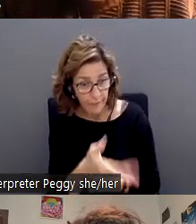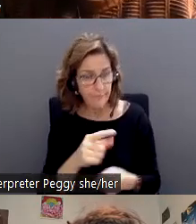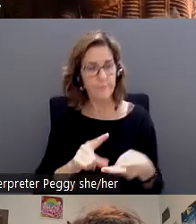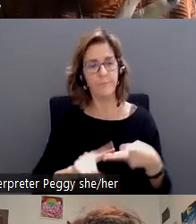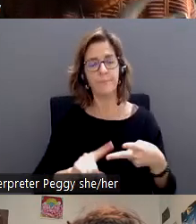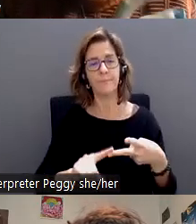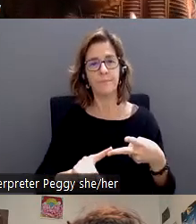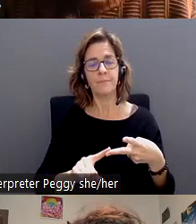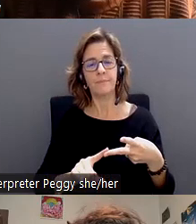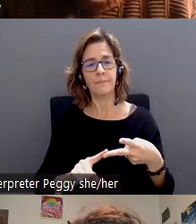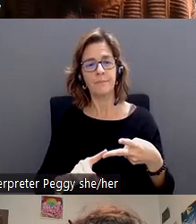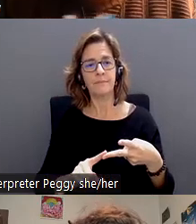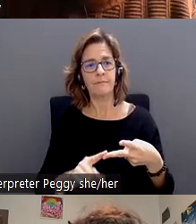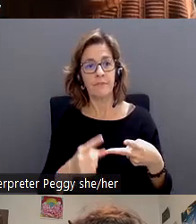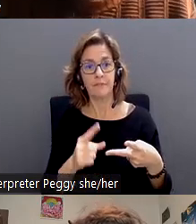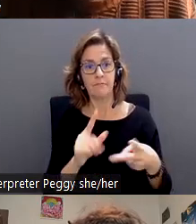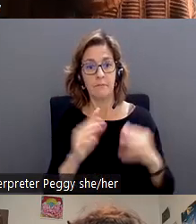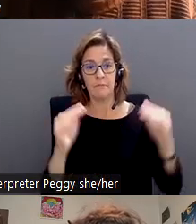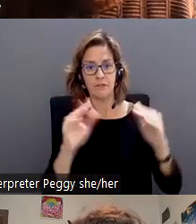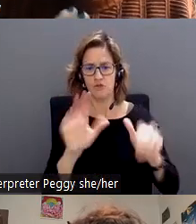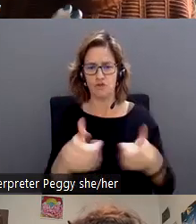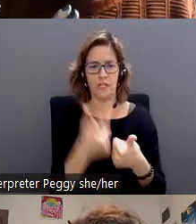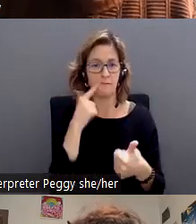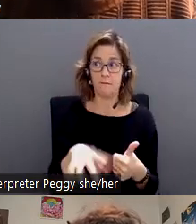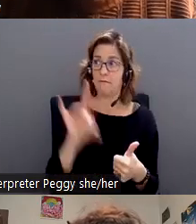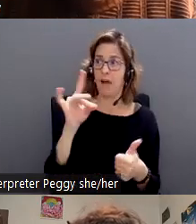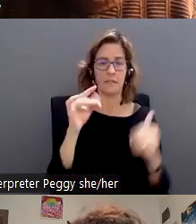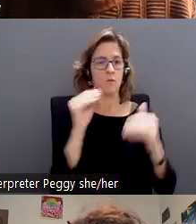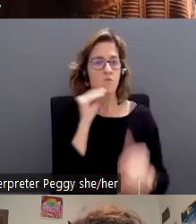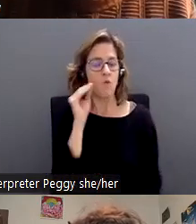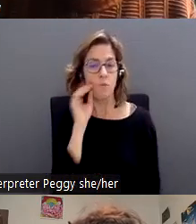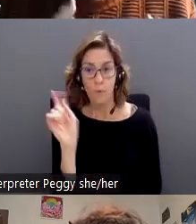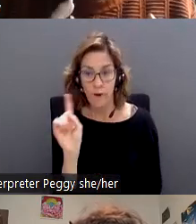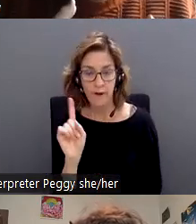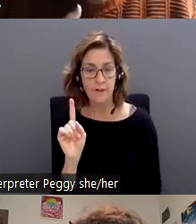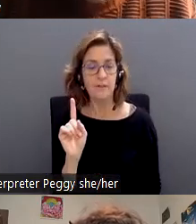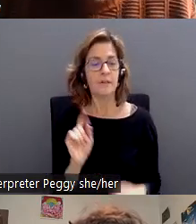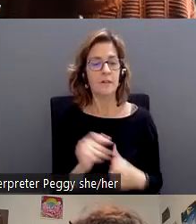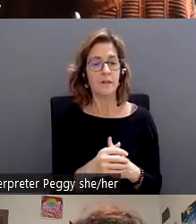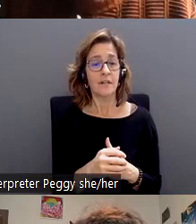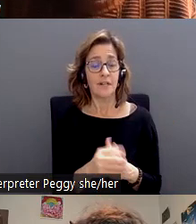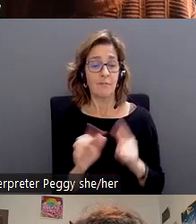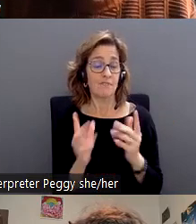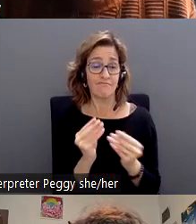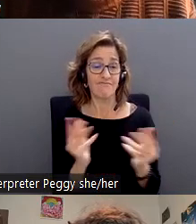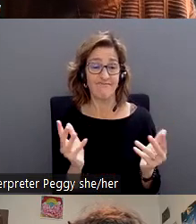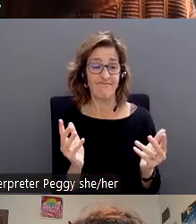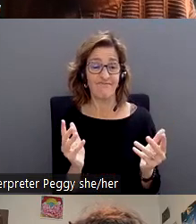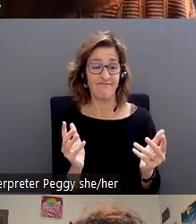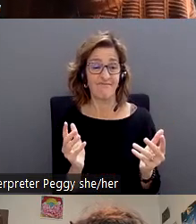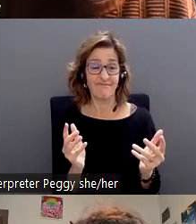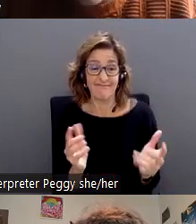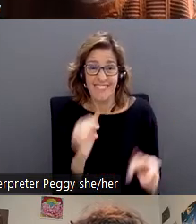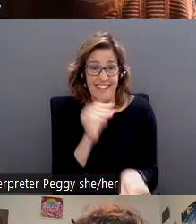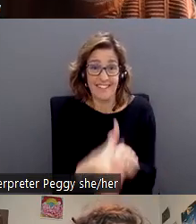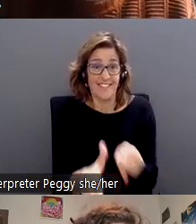dealing with the special housing challenges. But of course, as I said, there's just very huge strains in terms